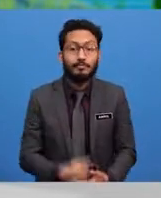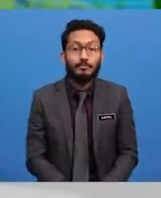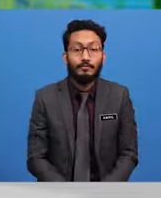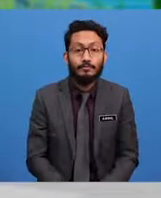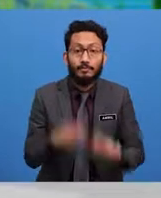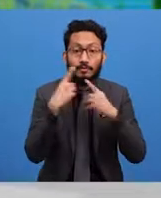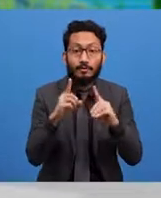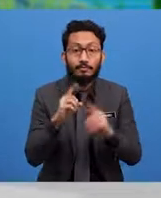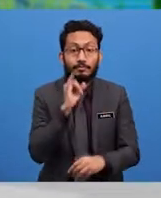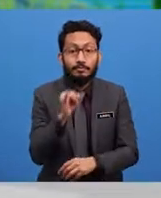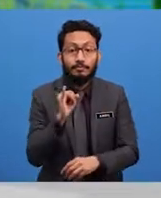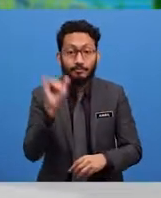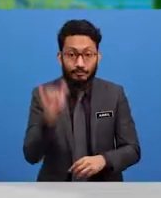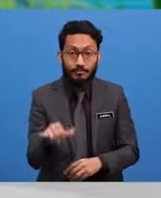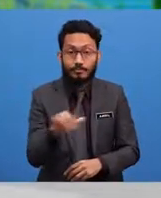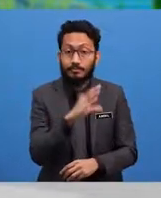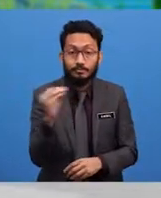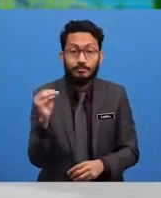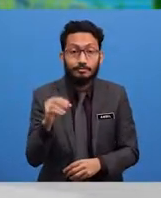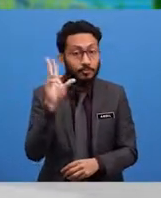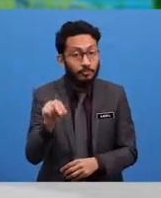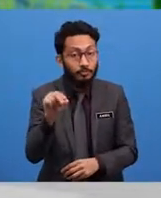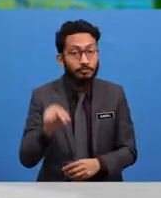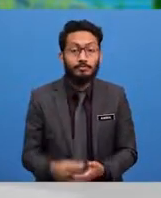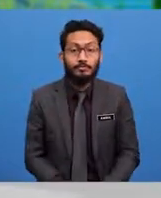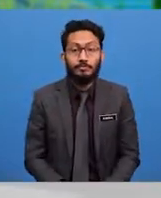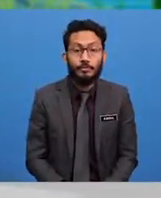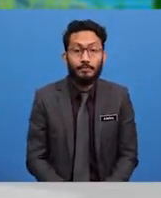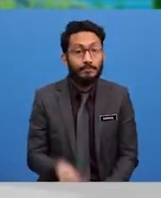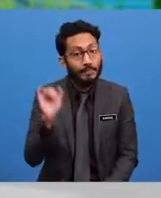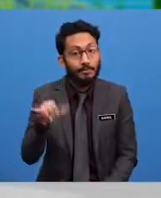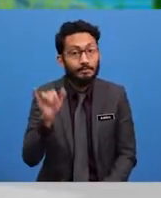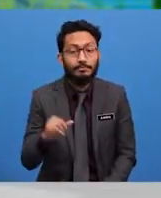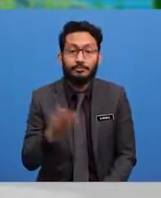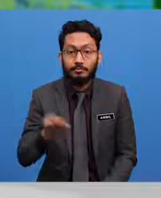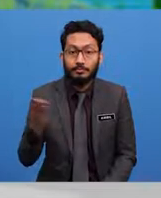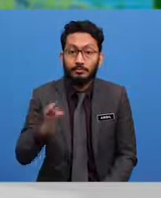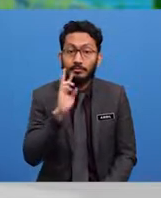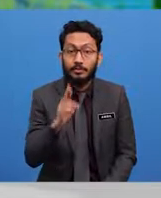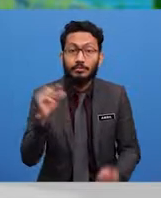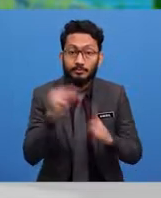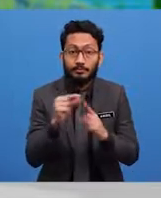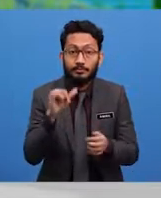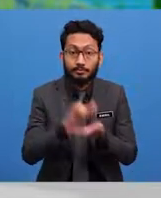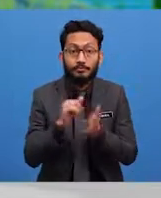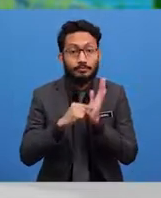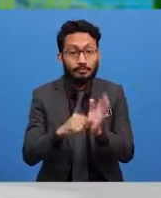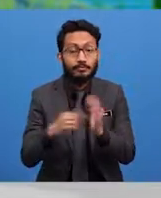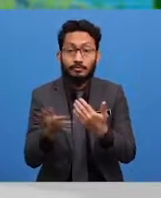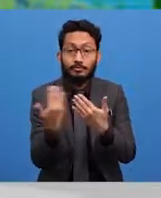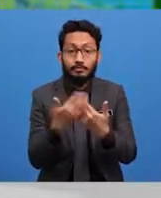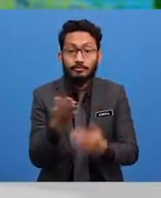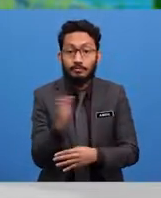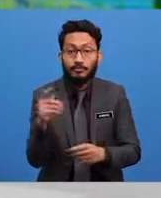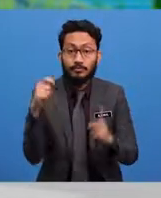is yes and no. Yes, there are words that show simple past tense.